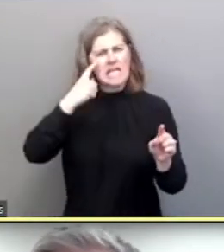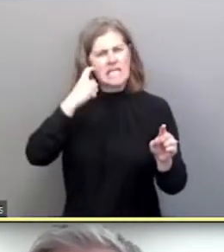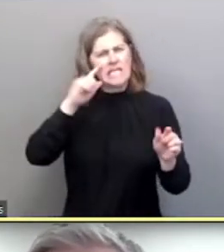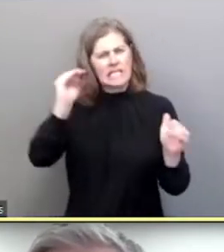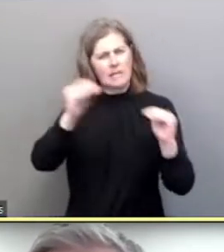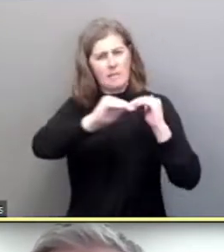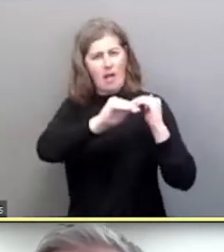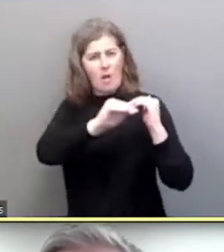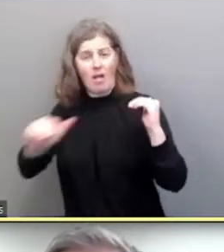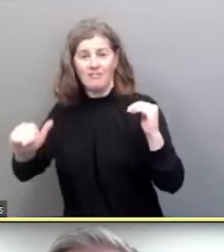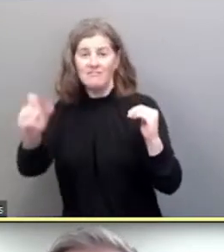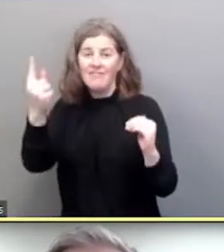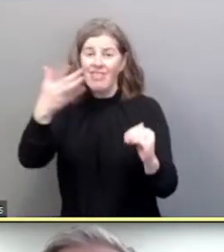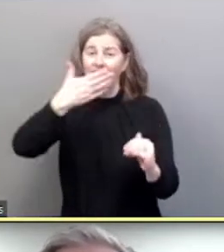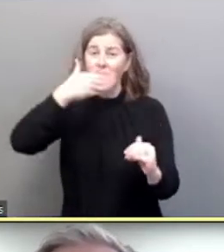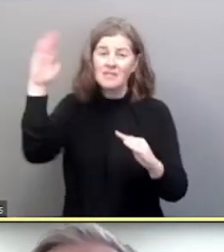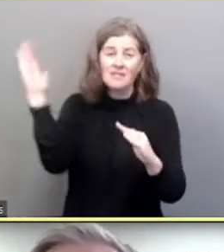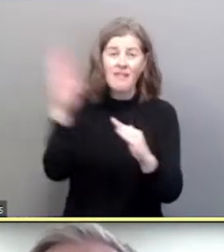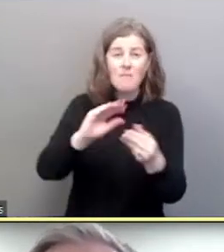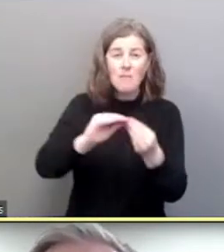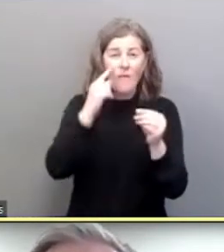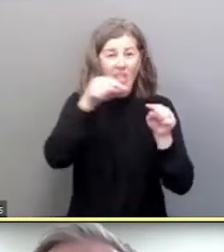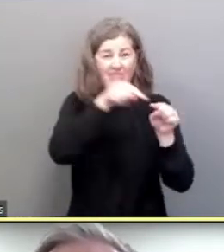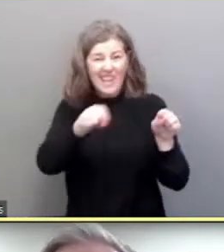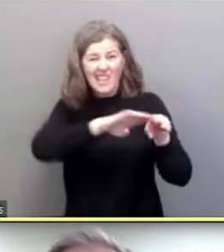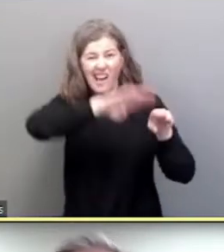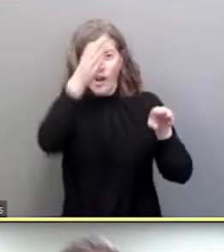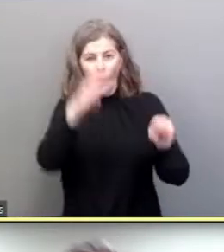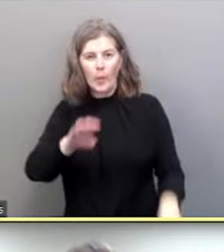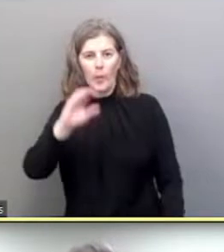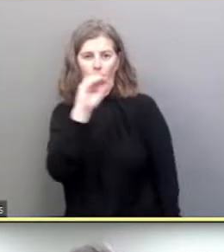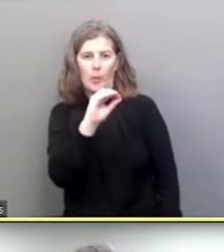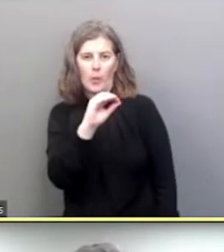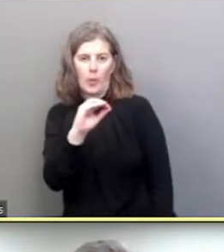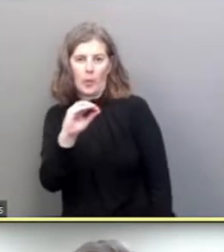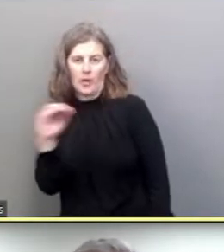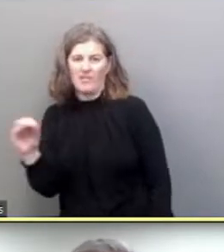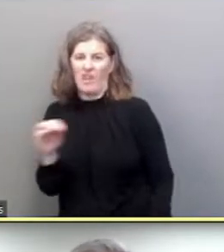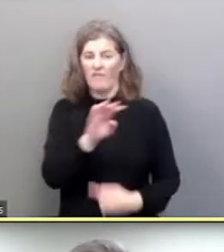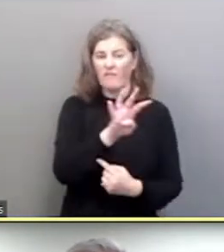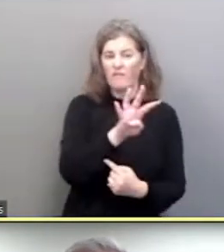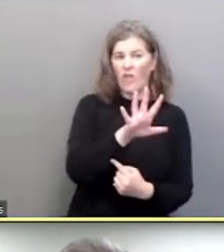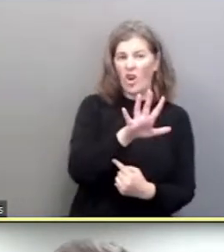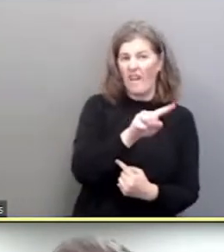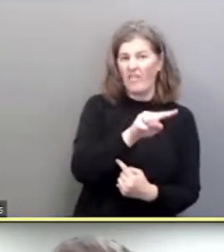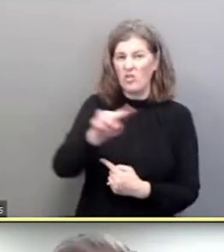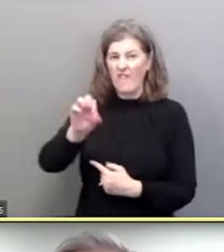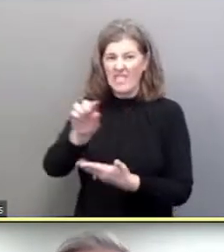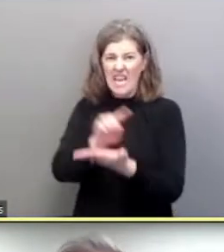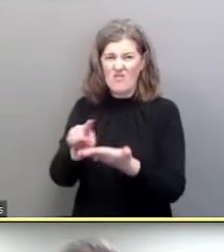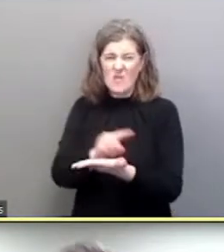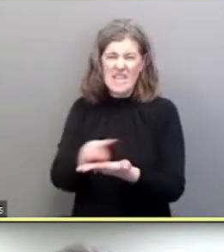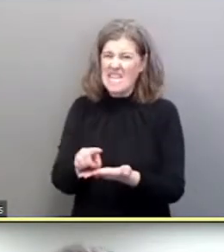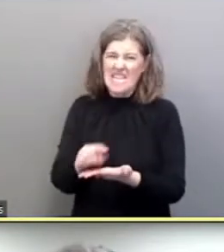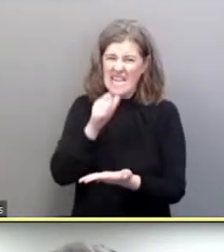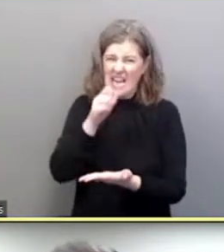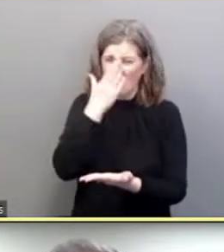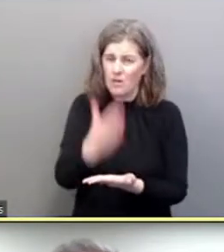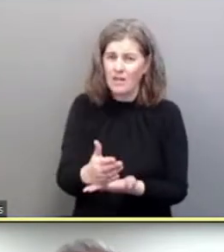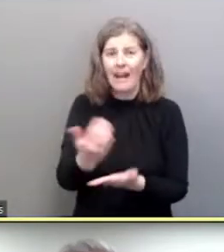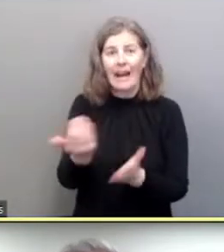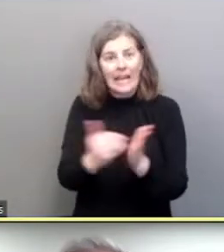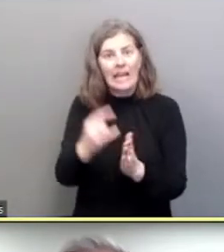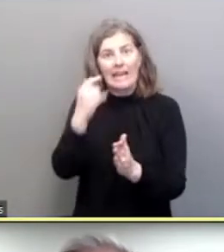for deaths, of course, would be 0. Having 45 to 50 a week, not a good place to be. And again, for every single